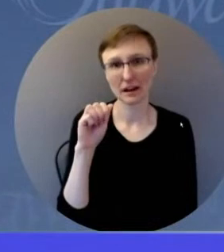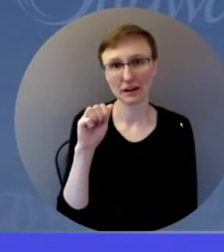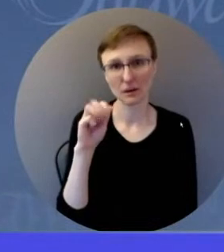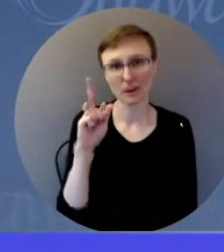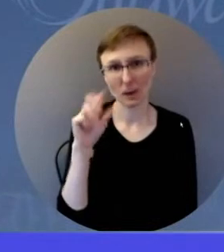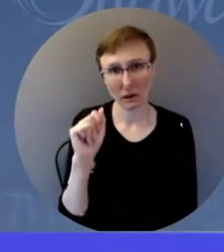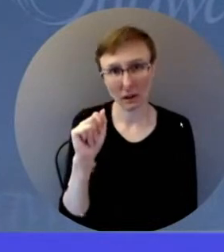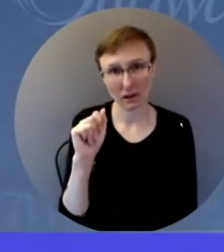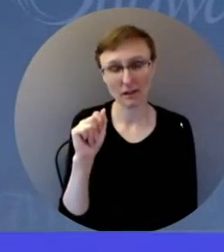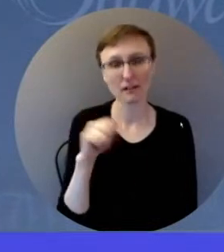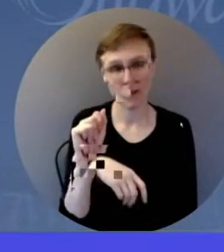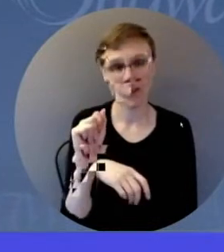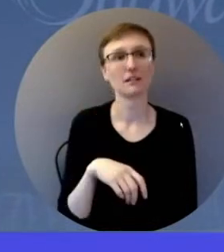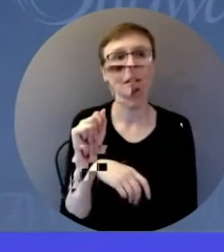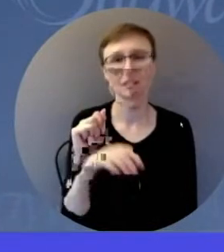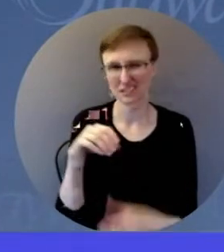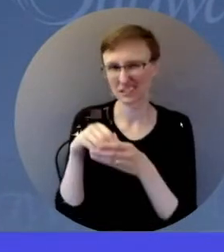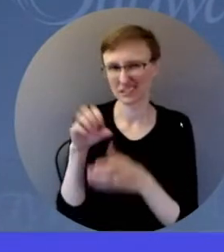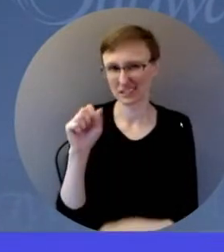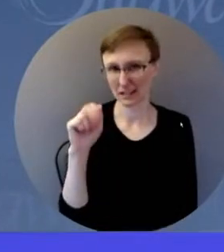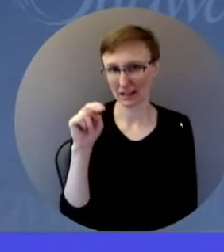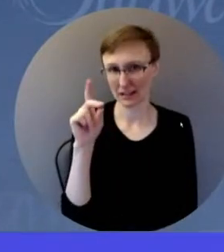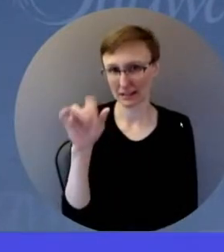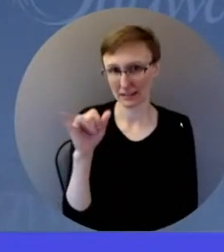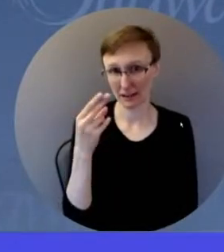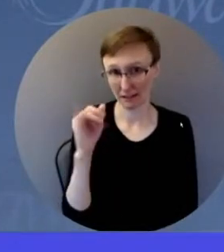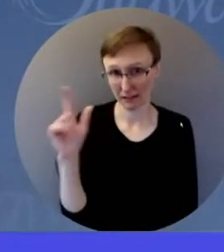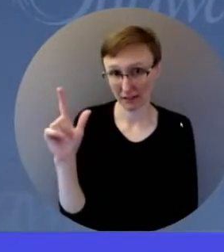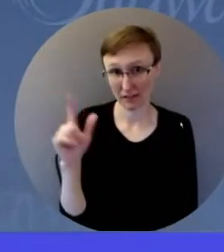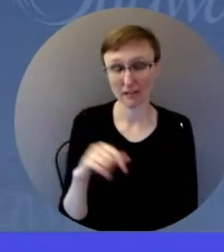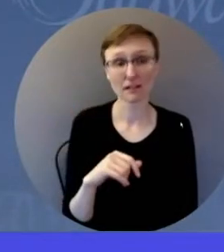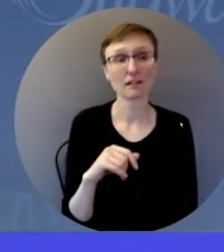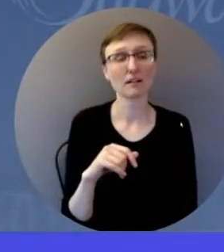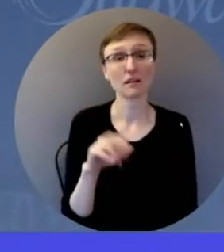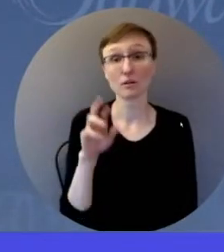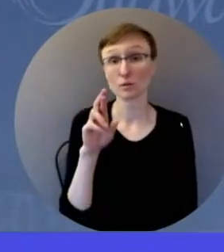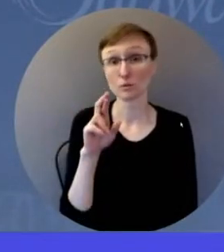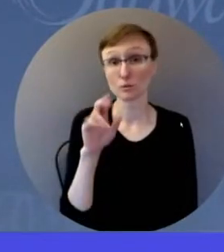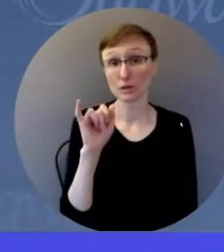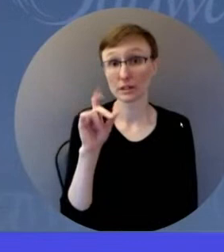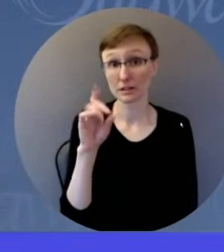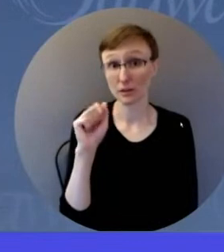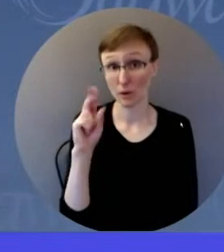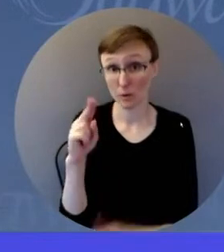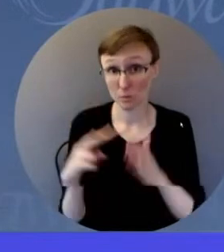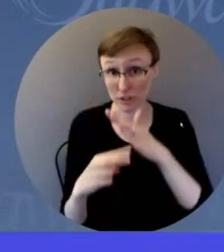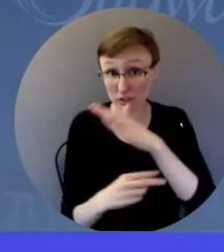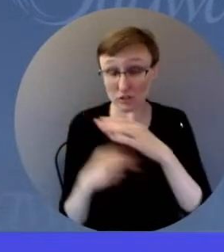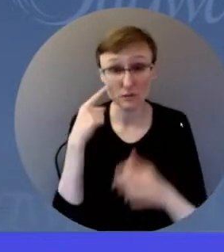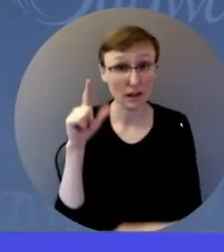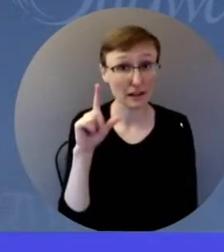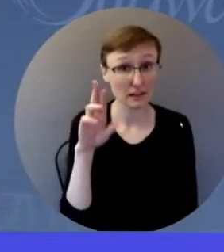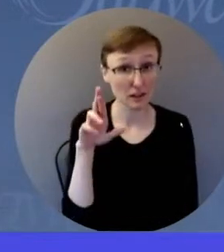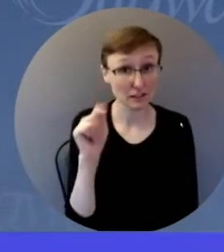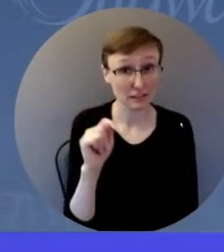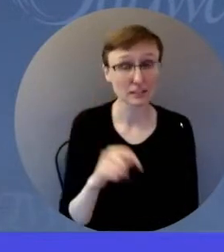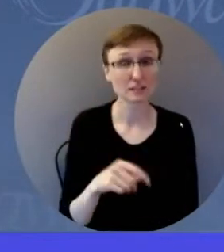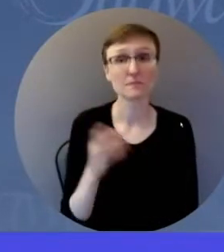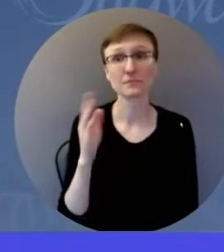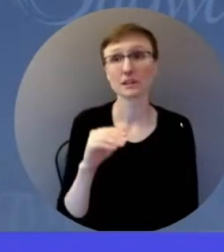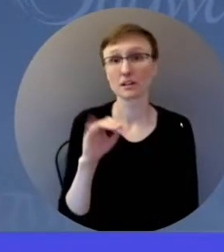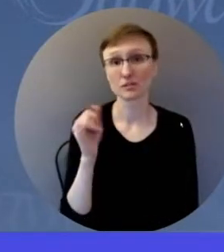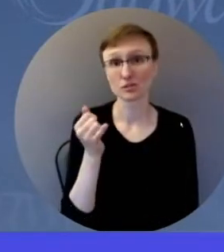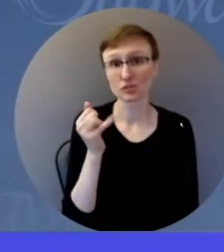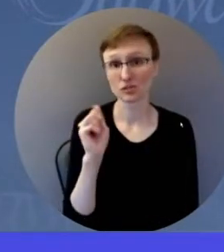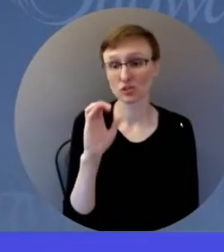that's being constructed for LRT, the Jackie Holtzman Bridge in the west end of the city. So